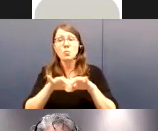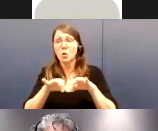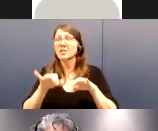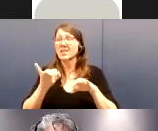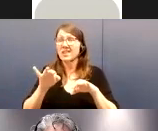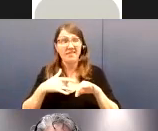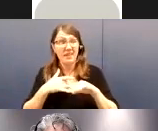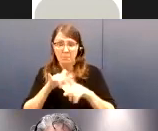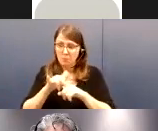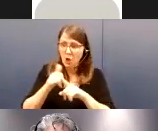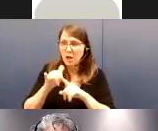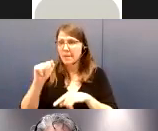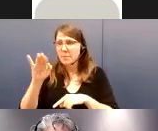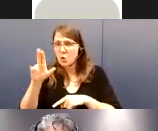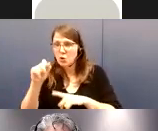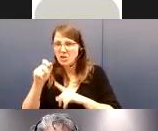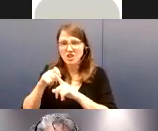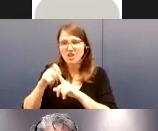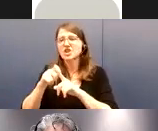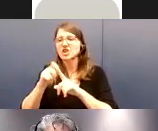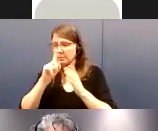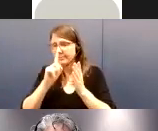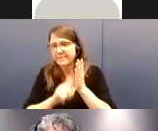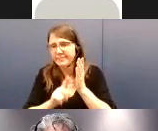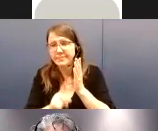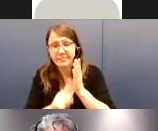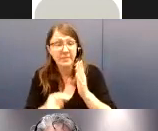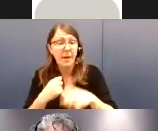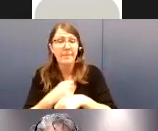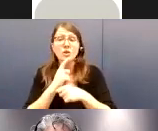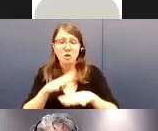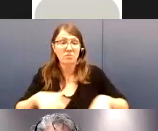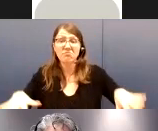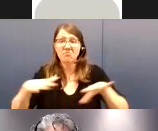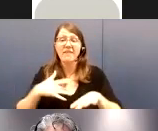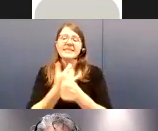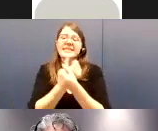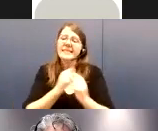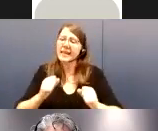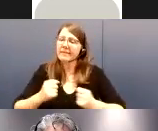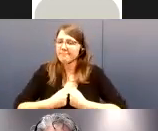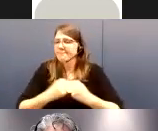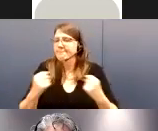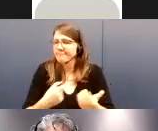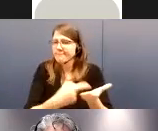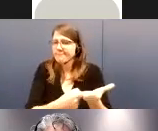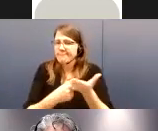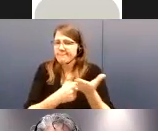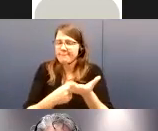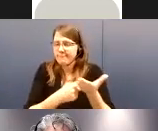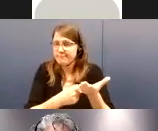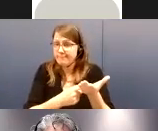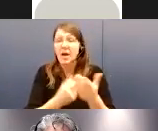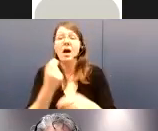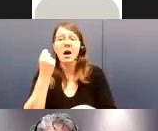So it's having a safe environment to have these conversations. At the end of the day, I have a duty to report, right? So